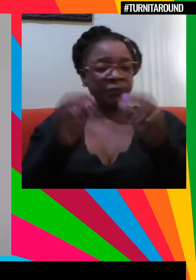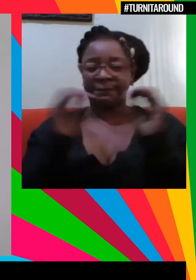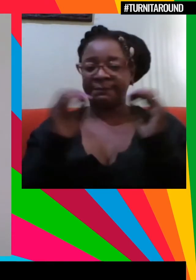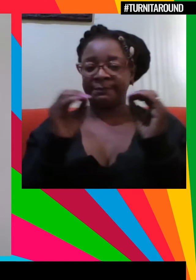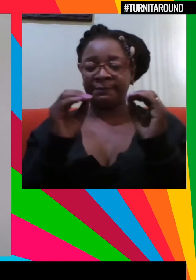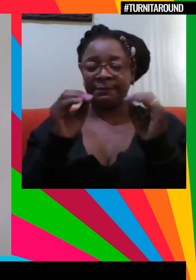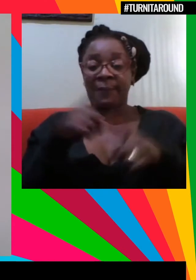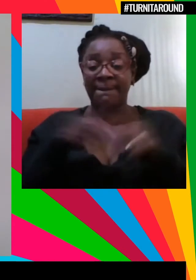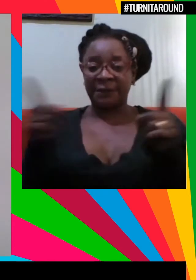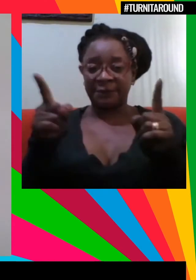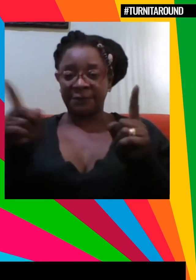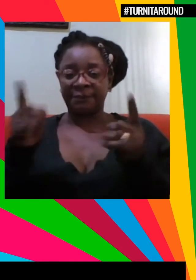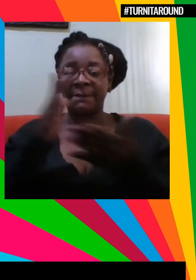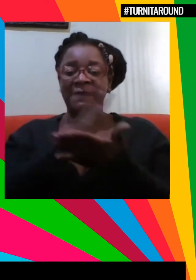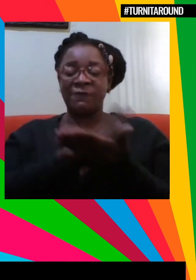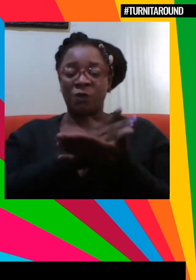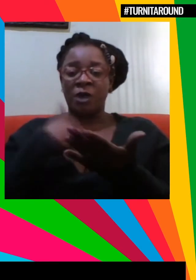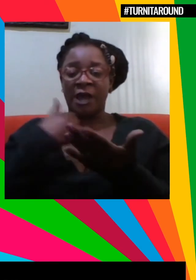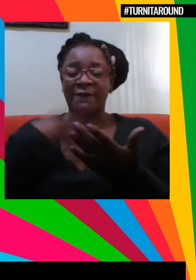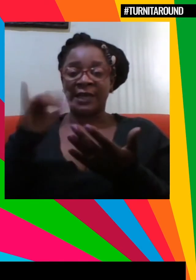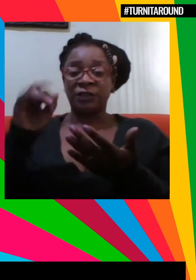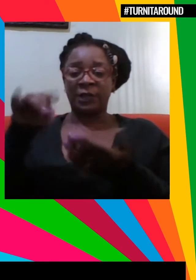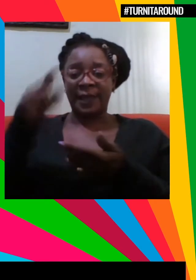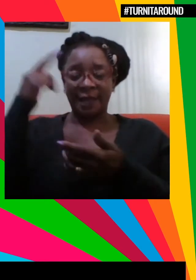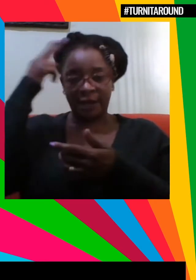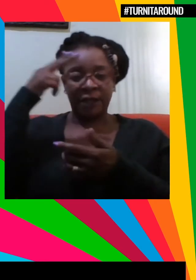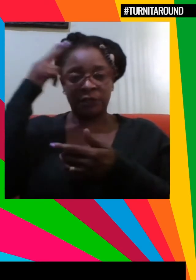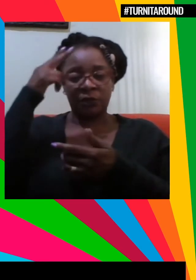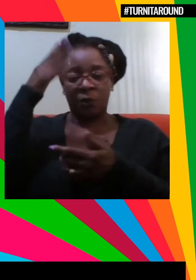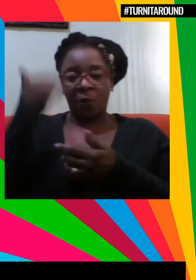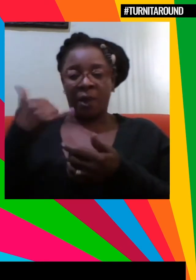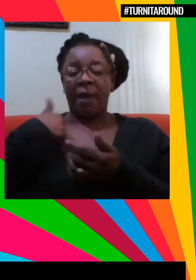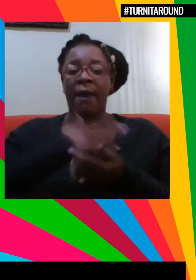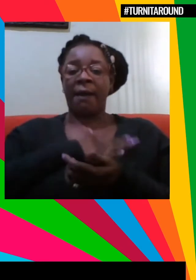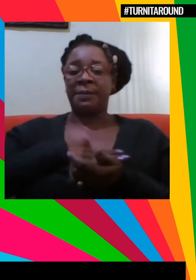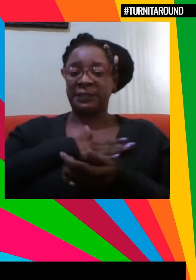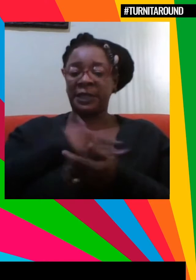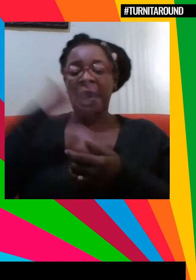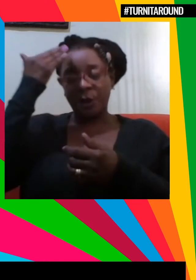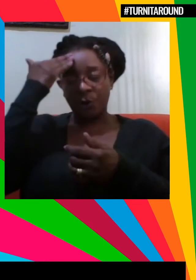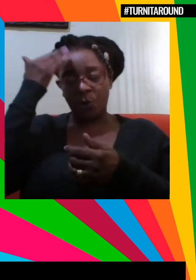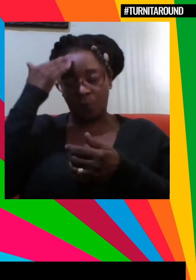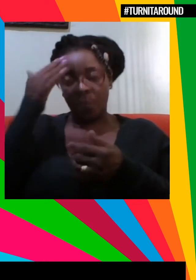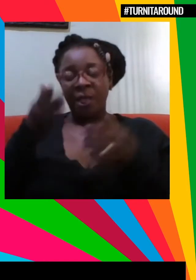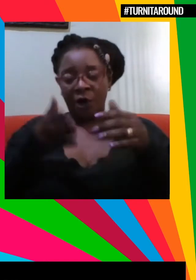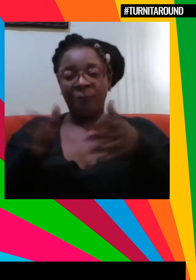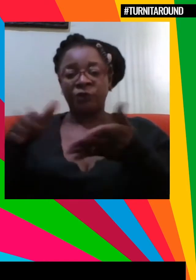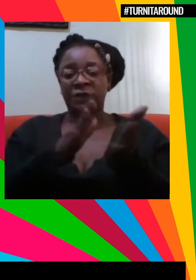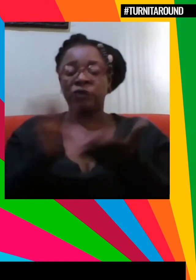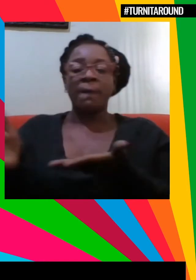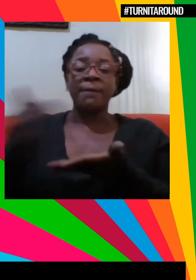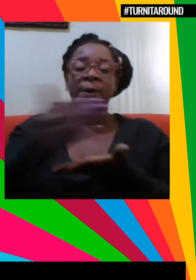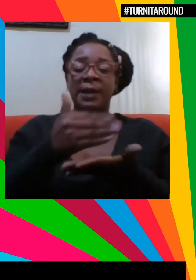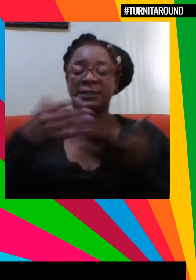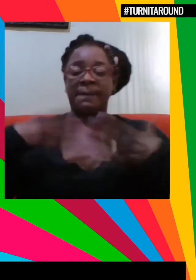we're getting into it. And that's the reason that I appreciate the fact that I am on the platform to mobilize people. And thank you for this